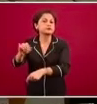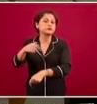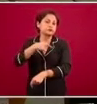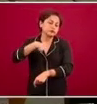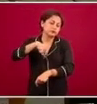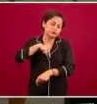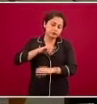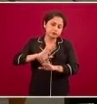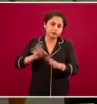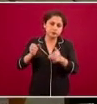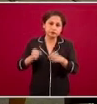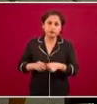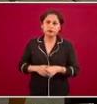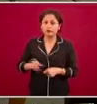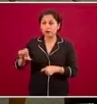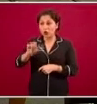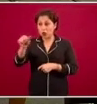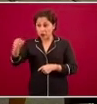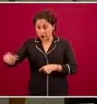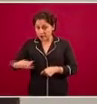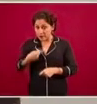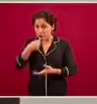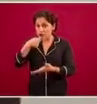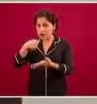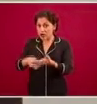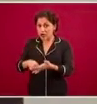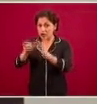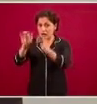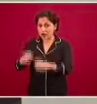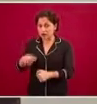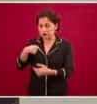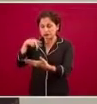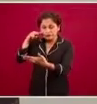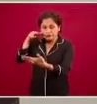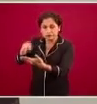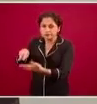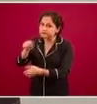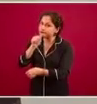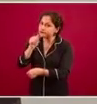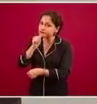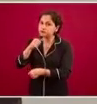more numerous, the trend is the same.